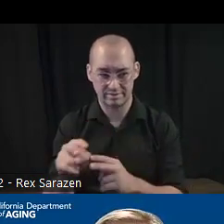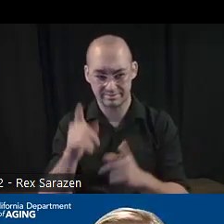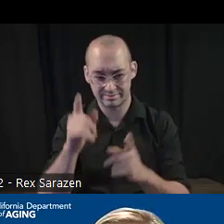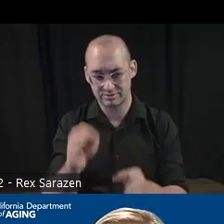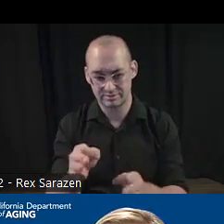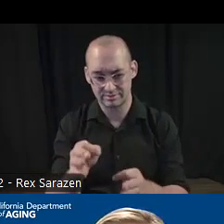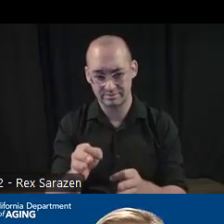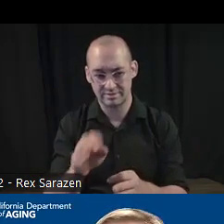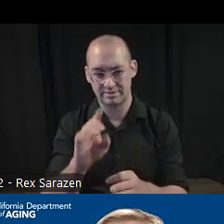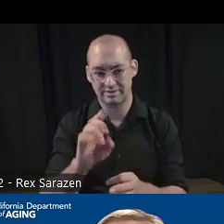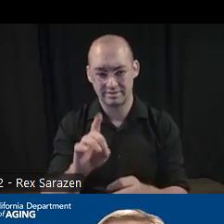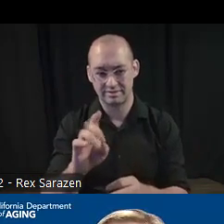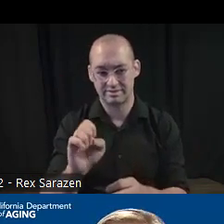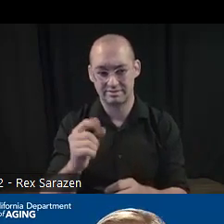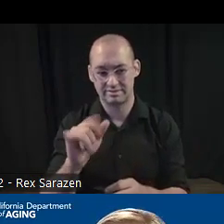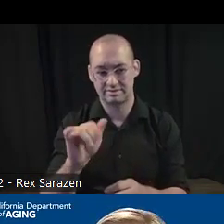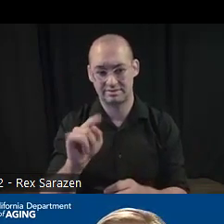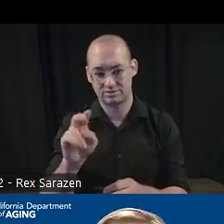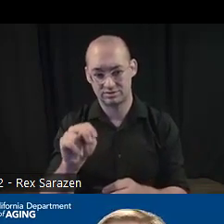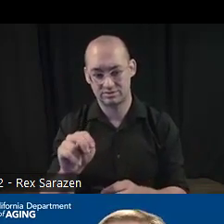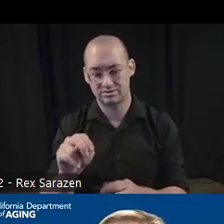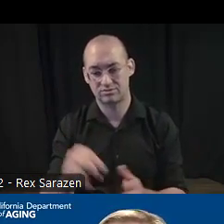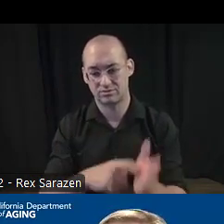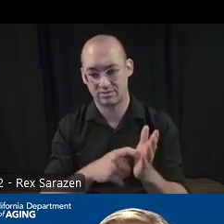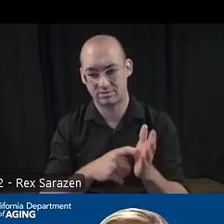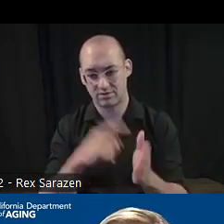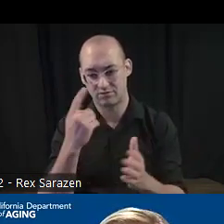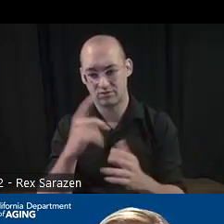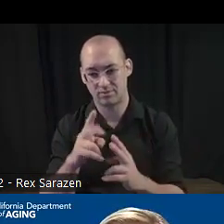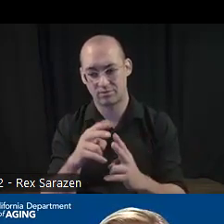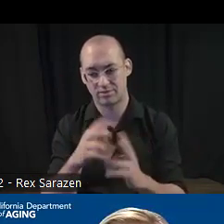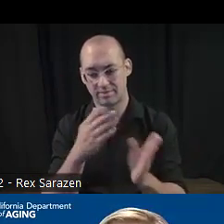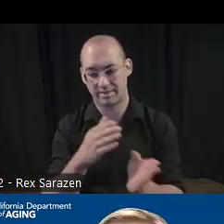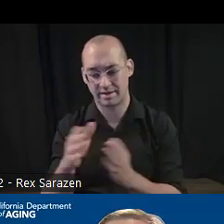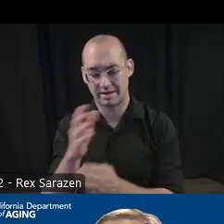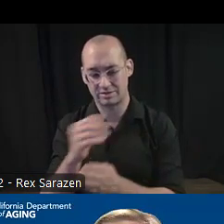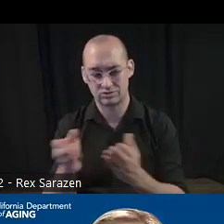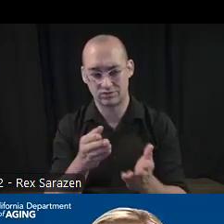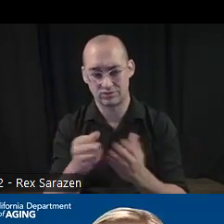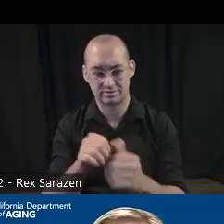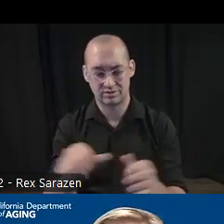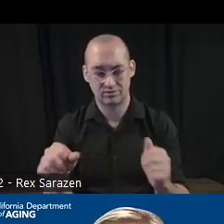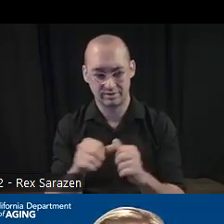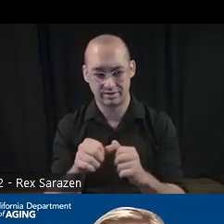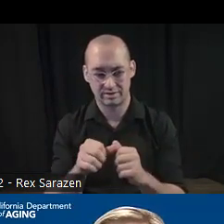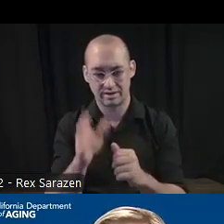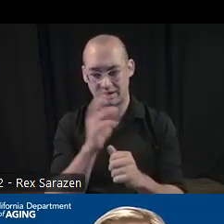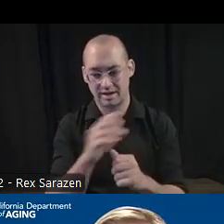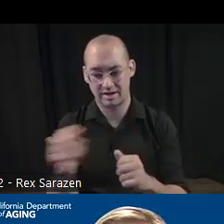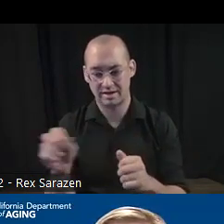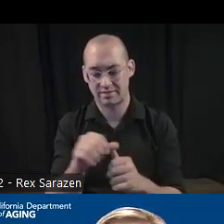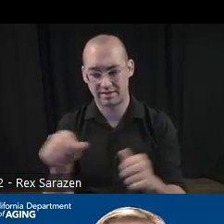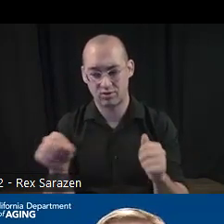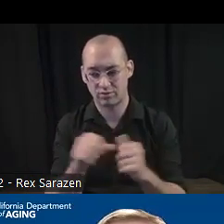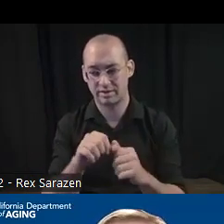and de-designation criteria for both the planning and service area and the area agency